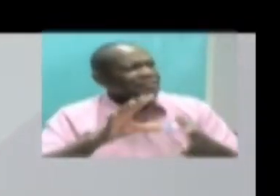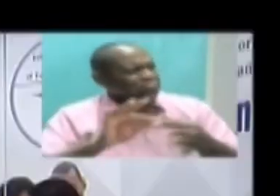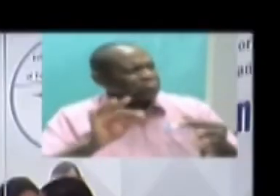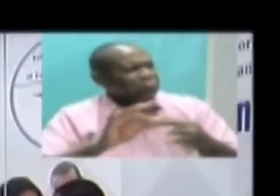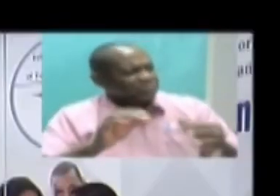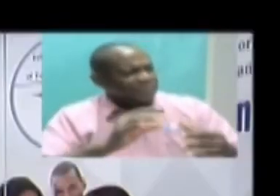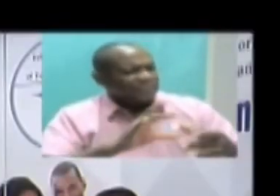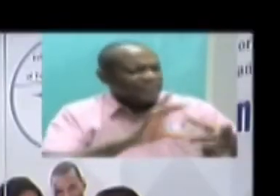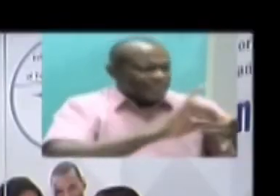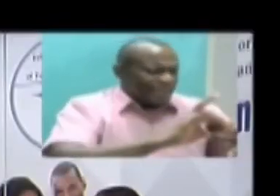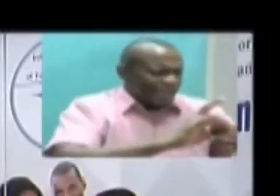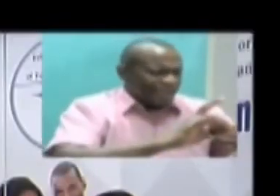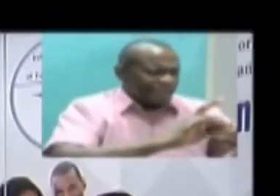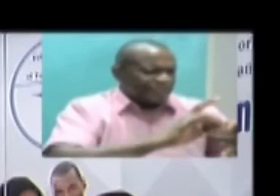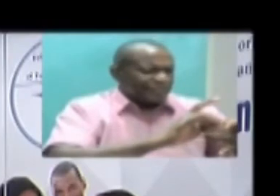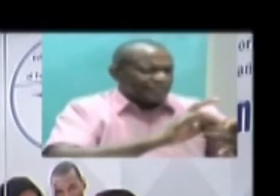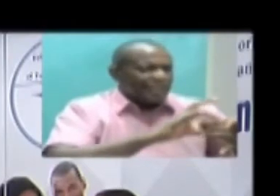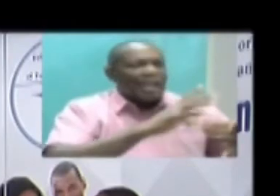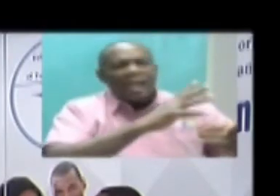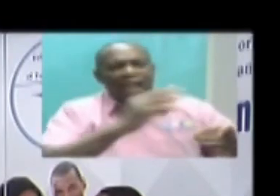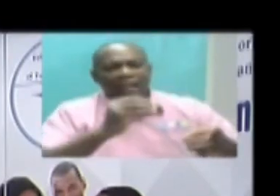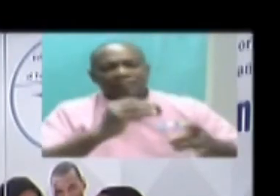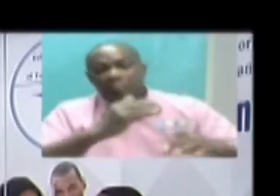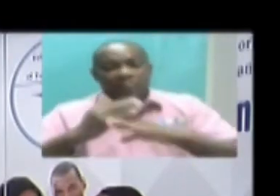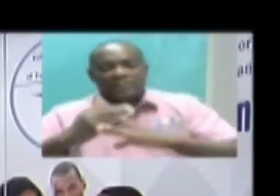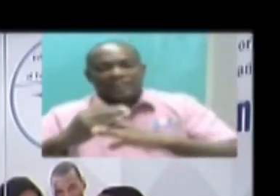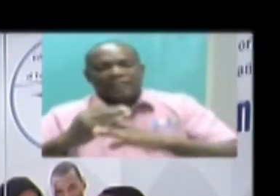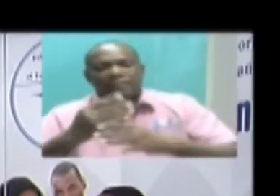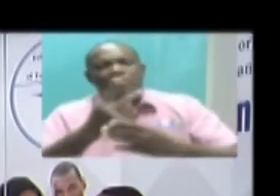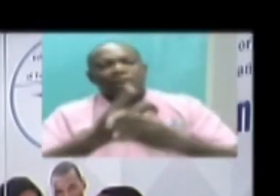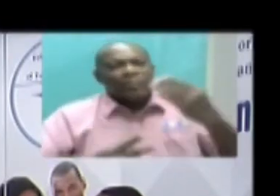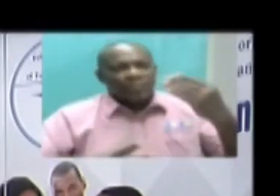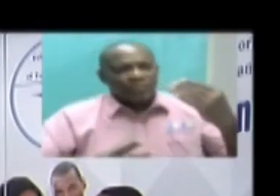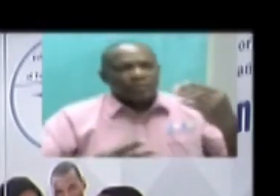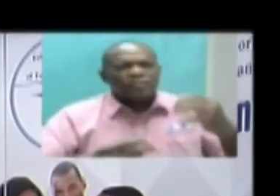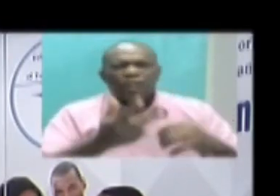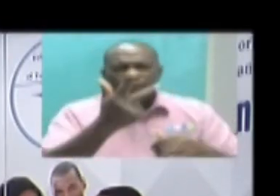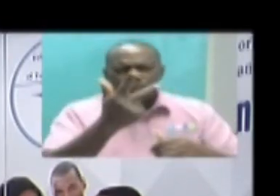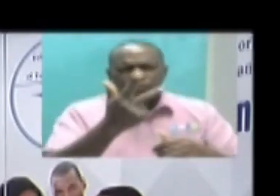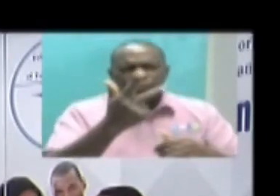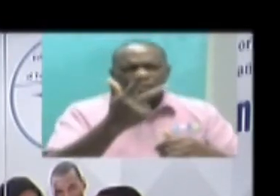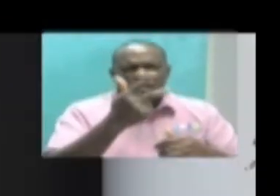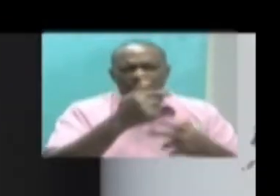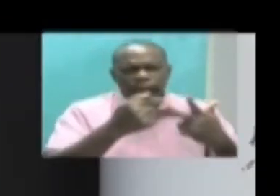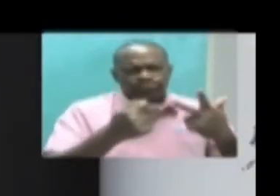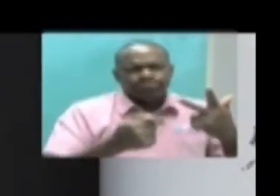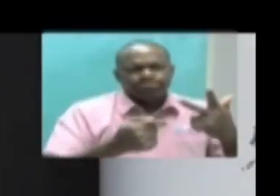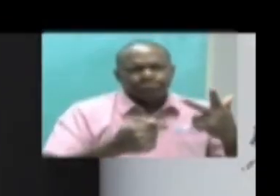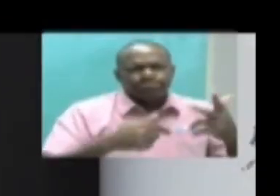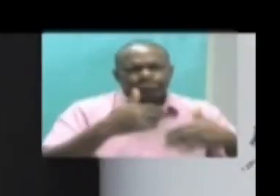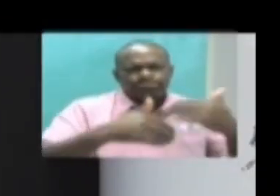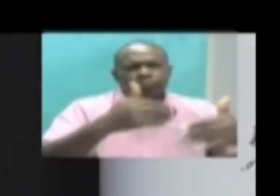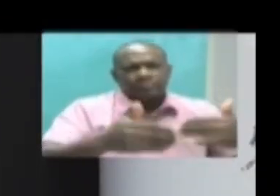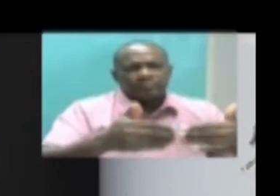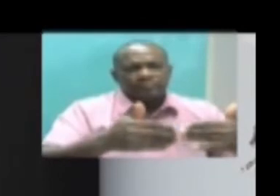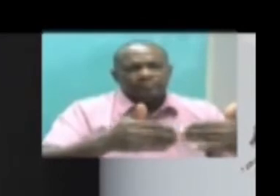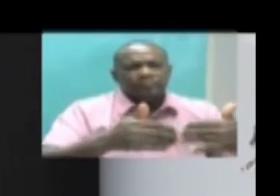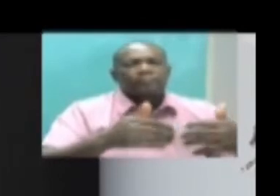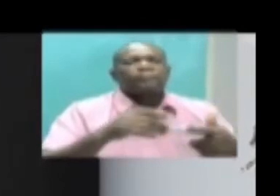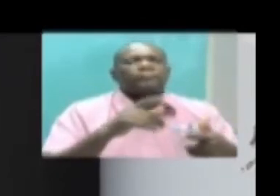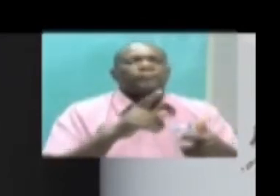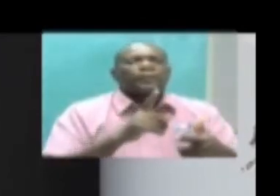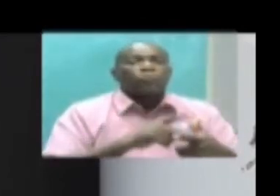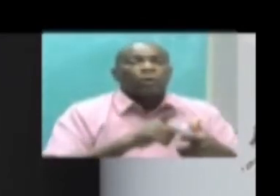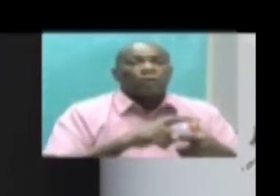Connection. It's connection. And not protection. Right? We have set limits. There's a three-step way to think about it, right? We have to sit back and look